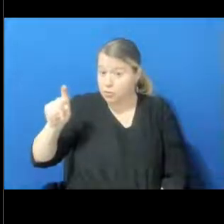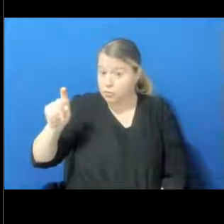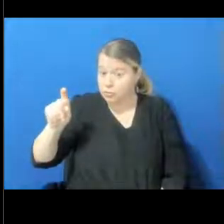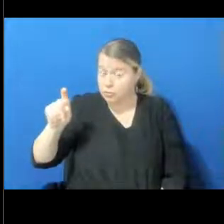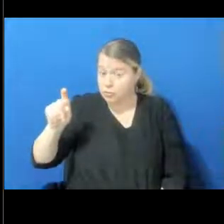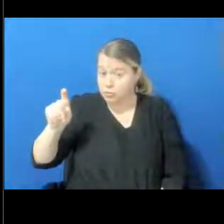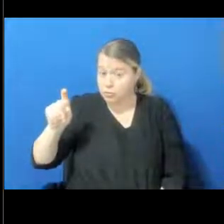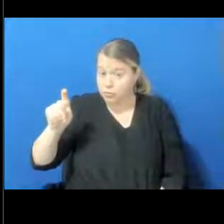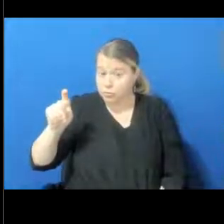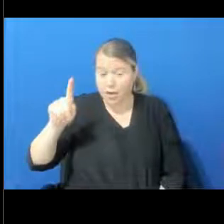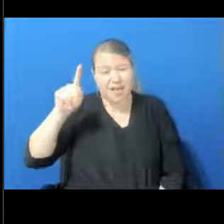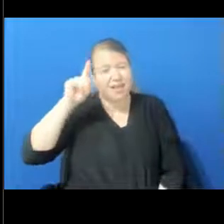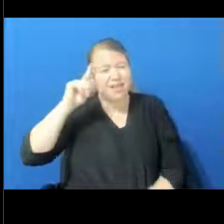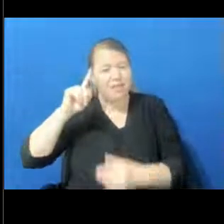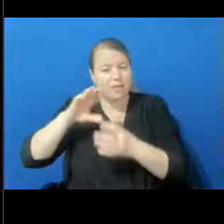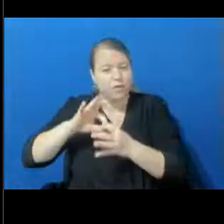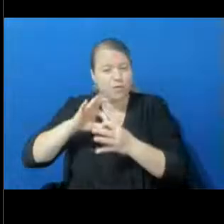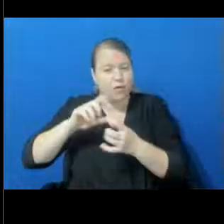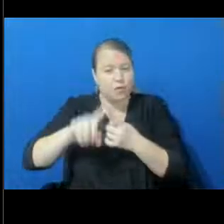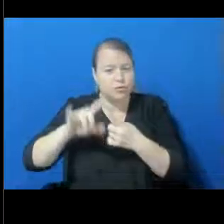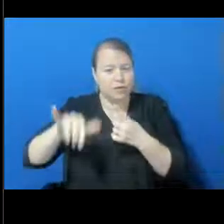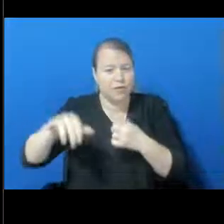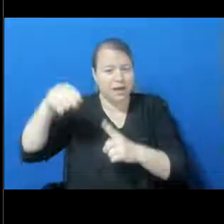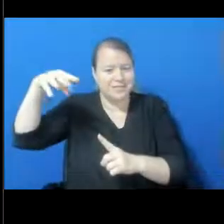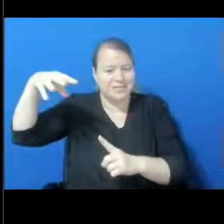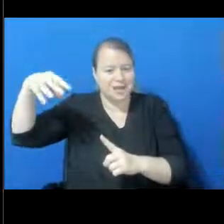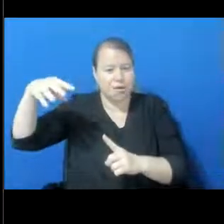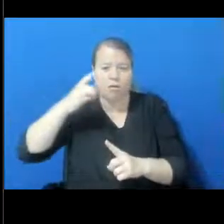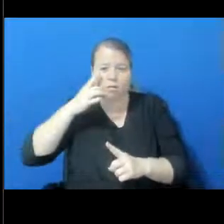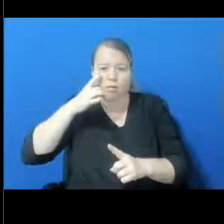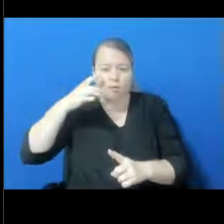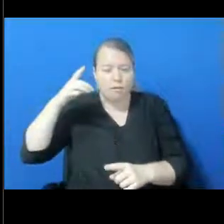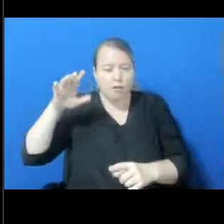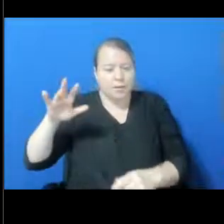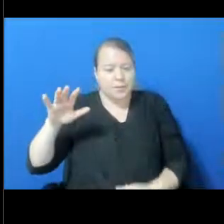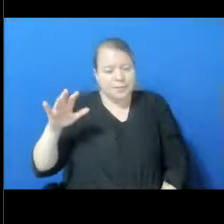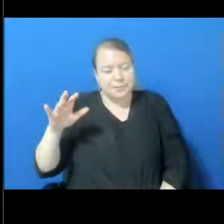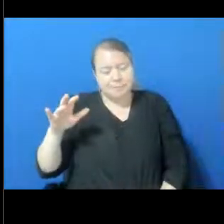That's correct. I think he's referring to the signal at Loisdale. Yeah. So again,